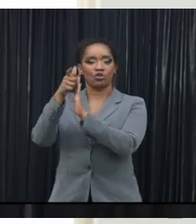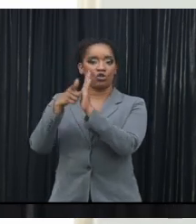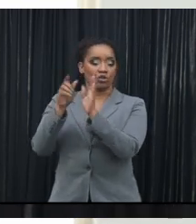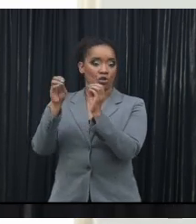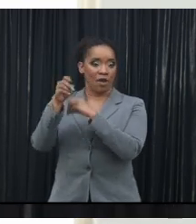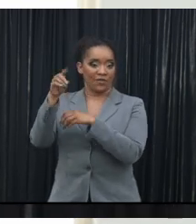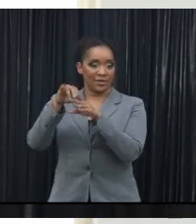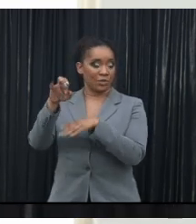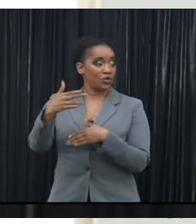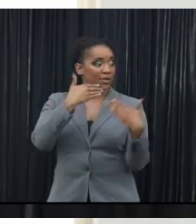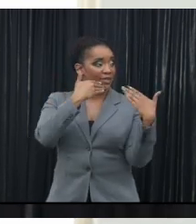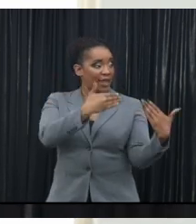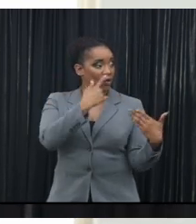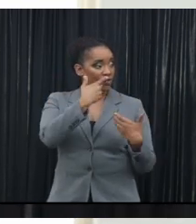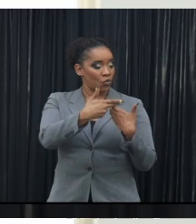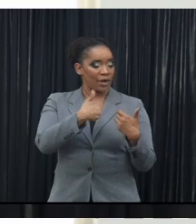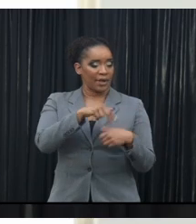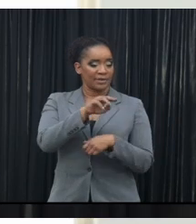us, Nedra.